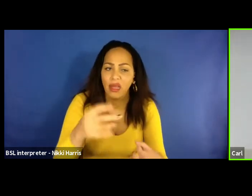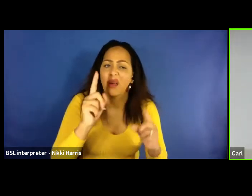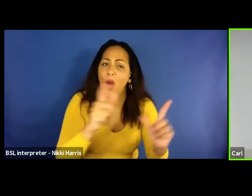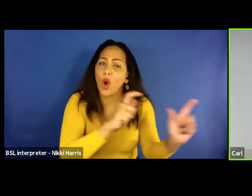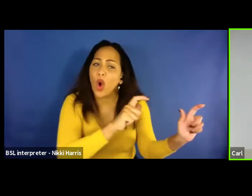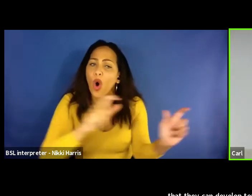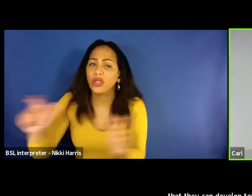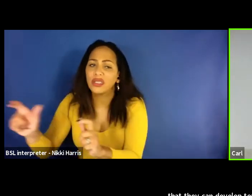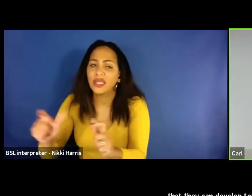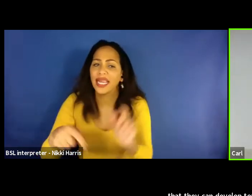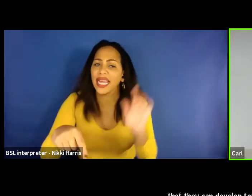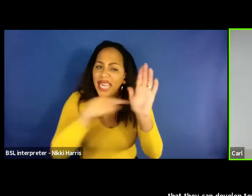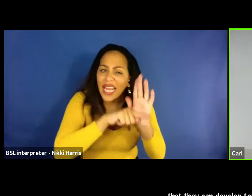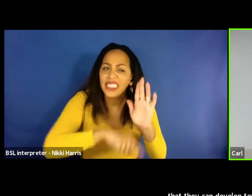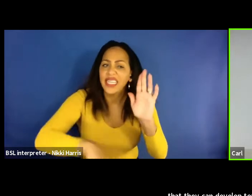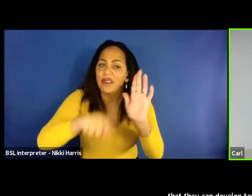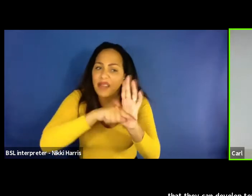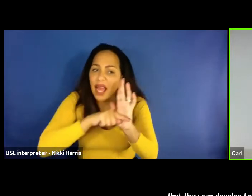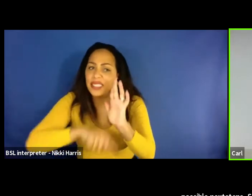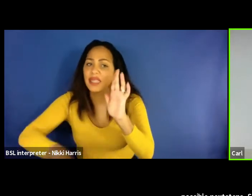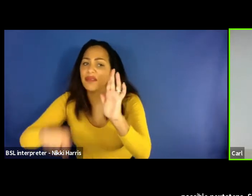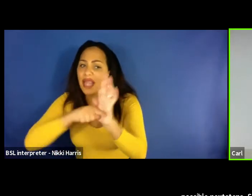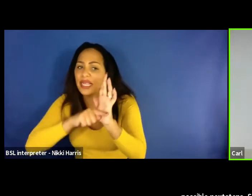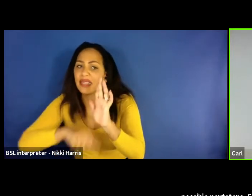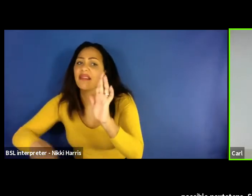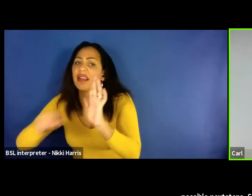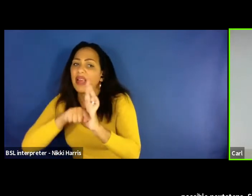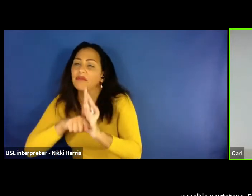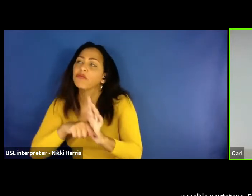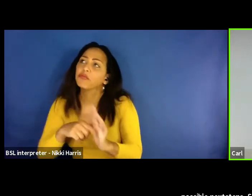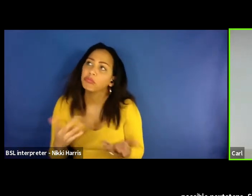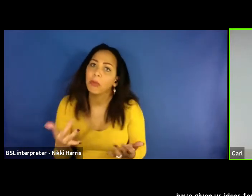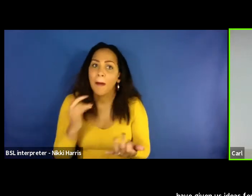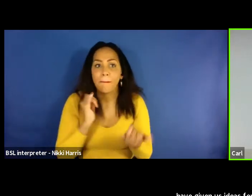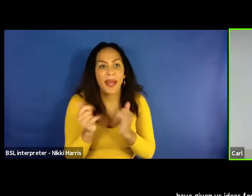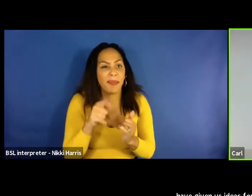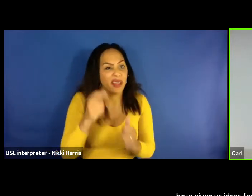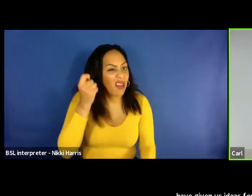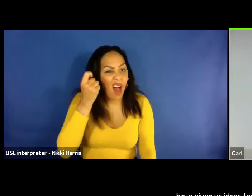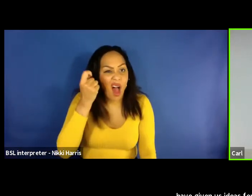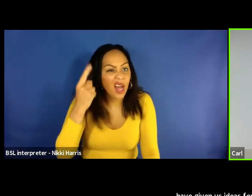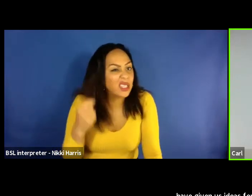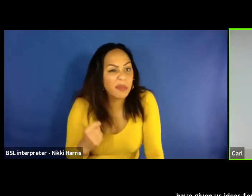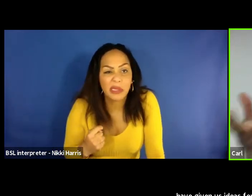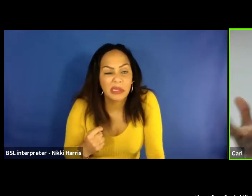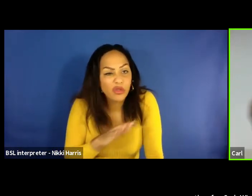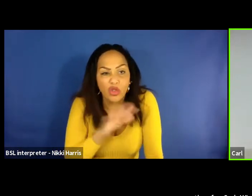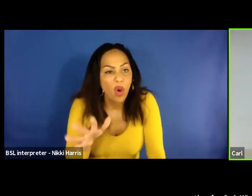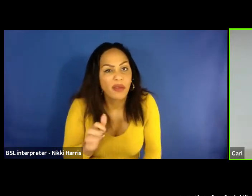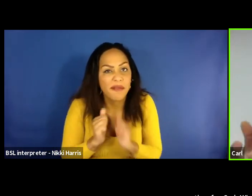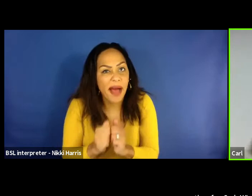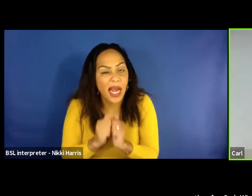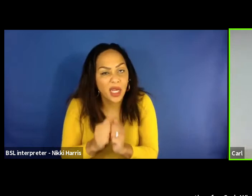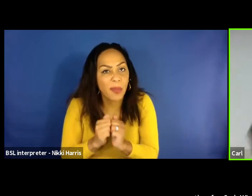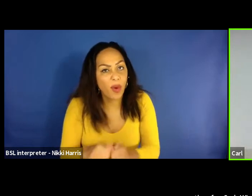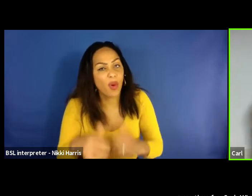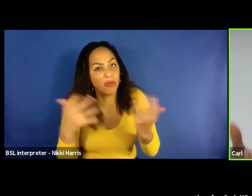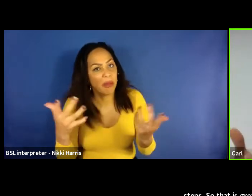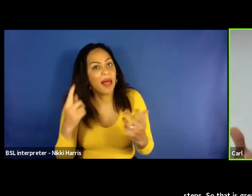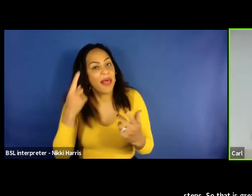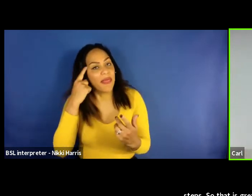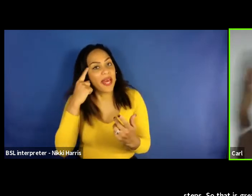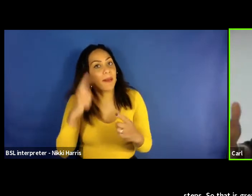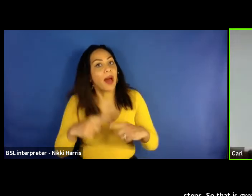feedback, then that is feedback in itself to suggest that the idea may not be one which is valuable, and to look at different ways in which you can start to